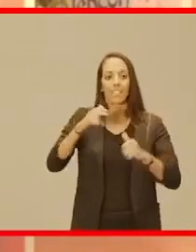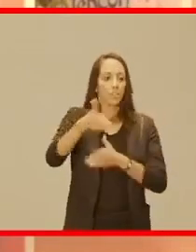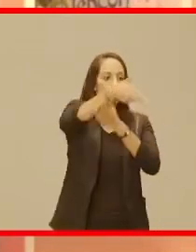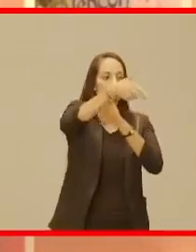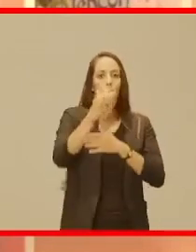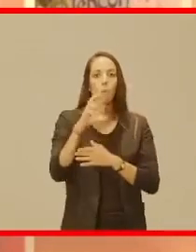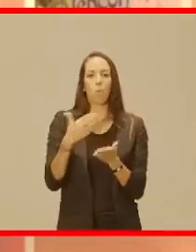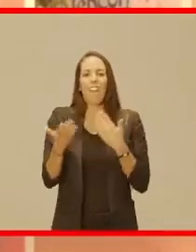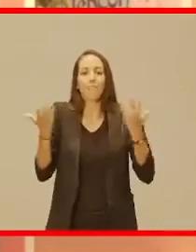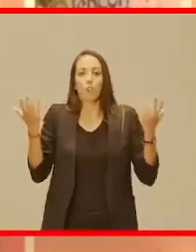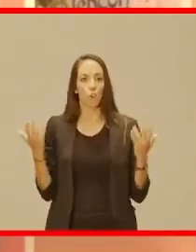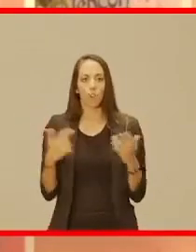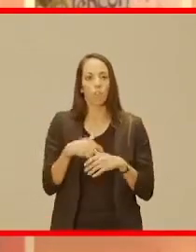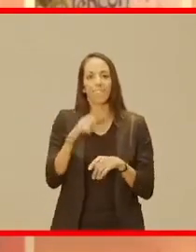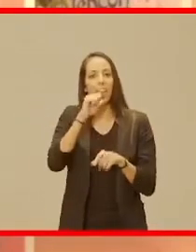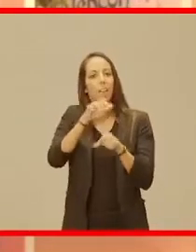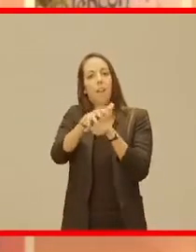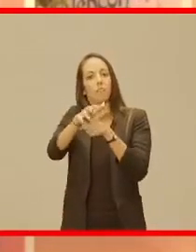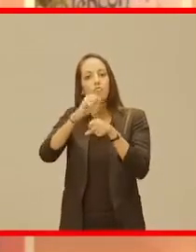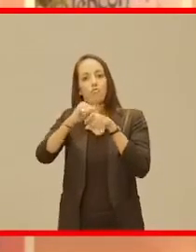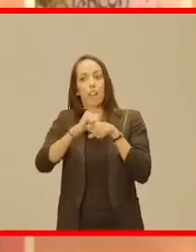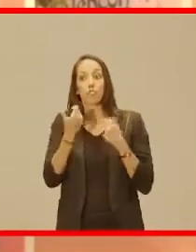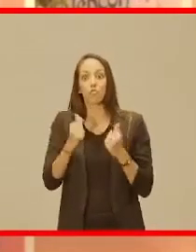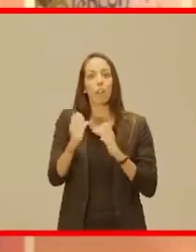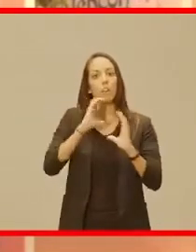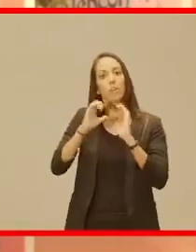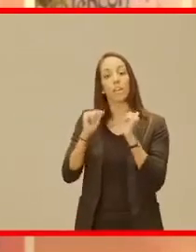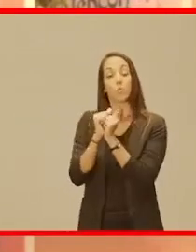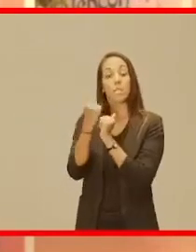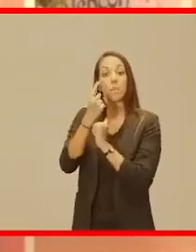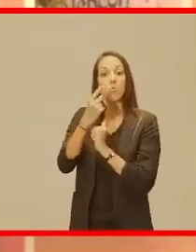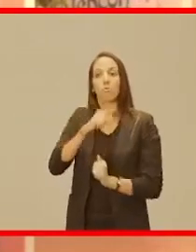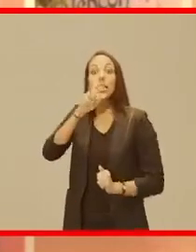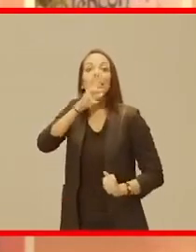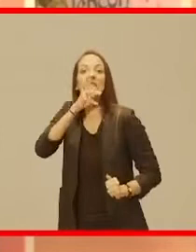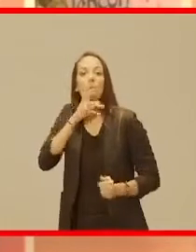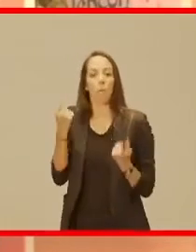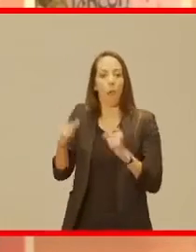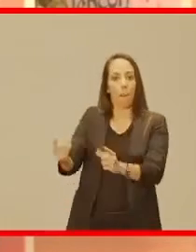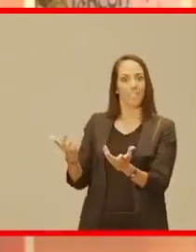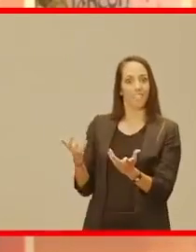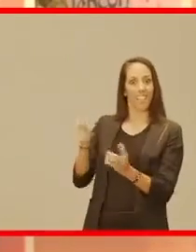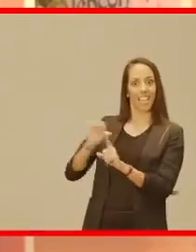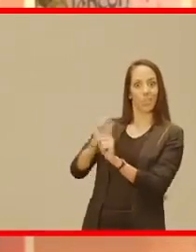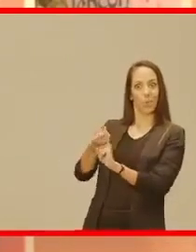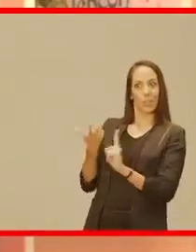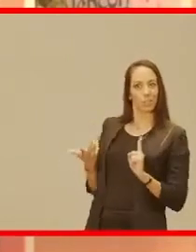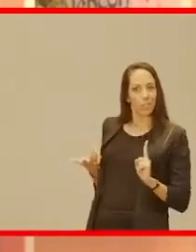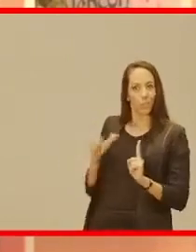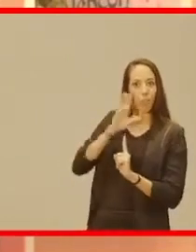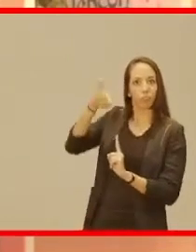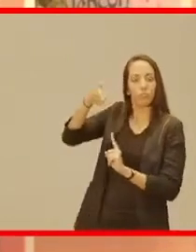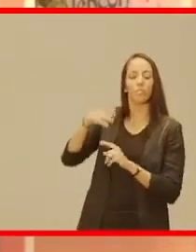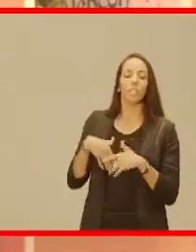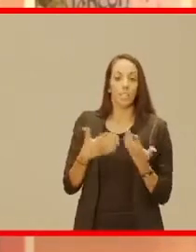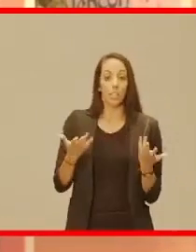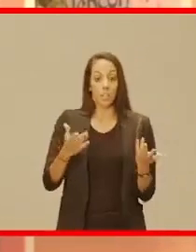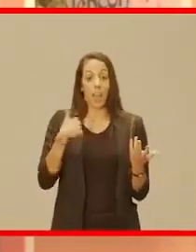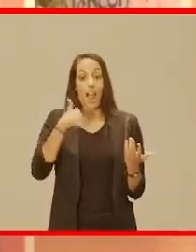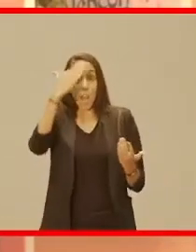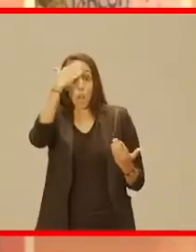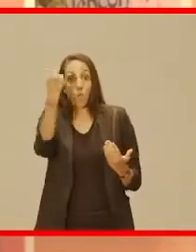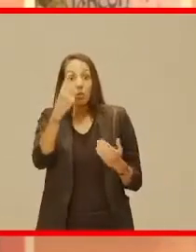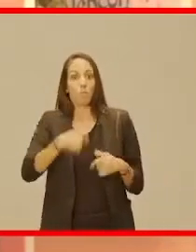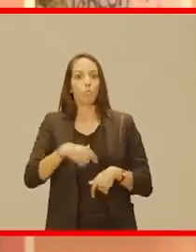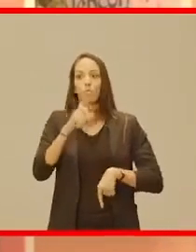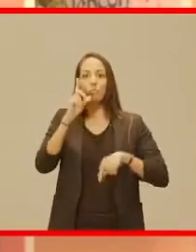to find a way to communicate with someone who's nonverbal. I have a cousin who lives in New York, and she's nonverbal. She cannot really,